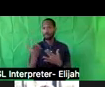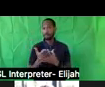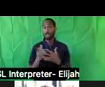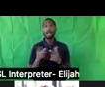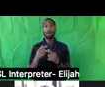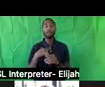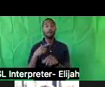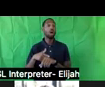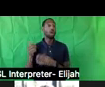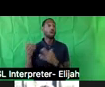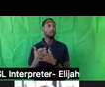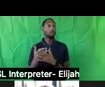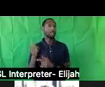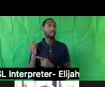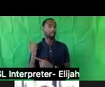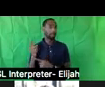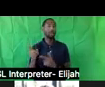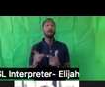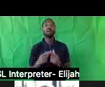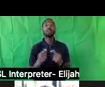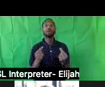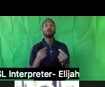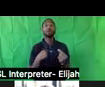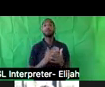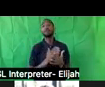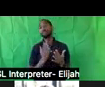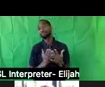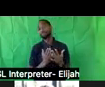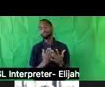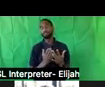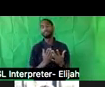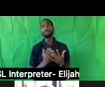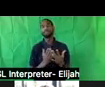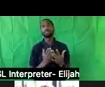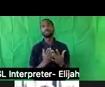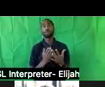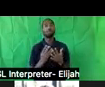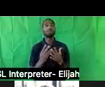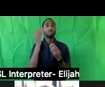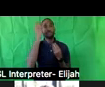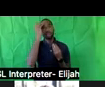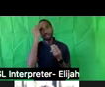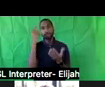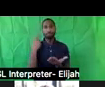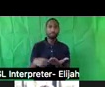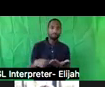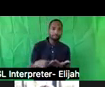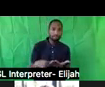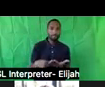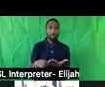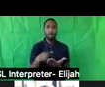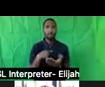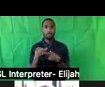longer 10-minute break after that. And then we'll move into some reflection and conversation with our